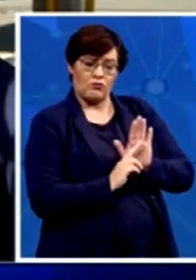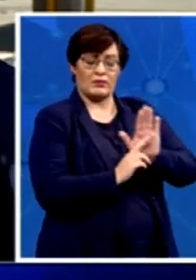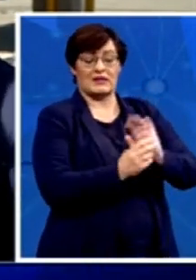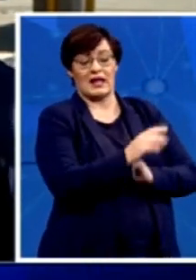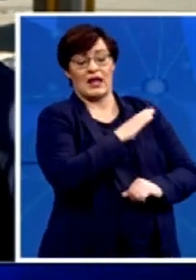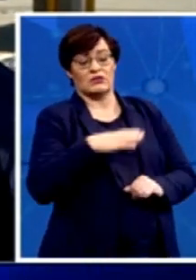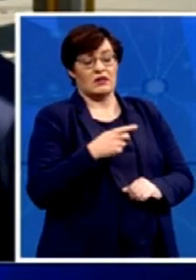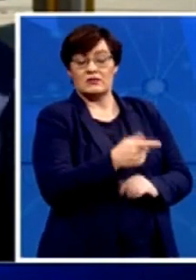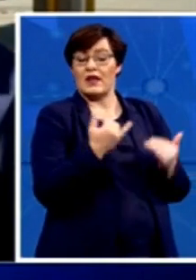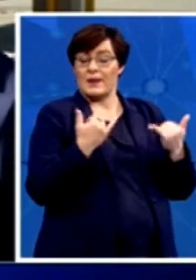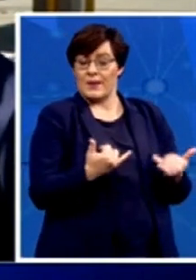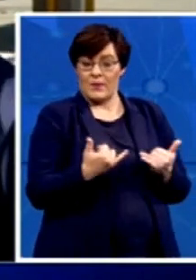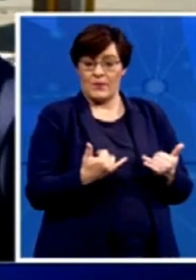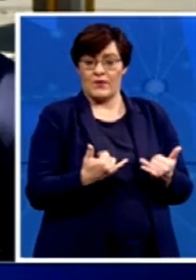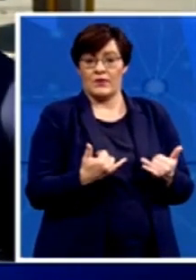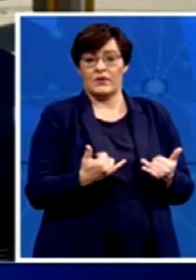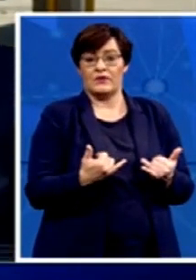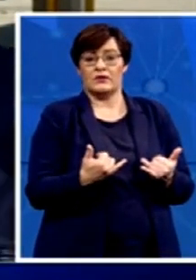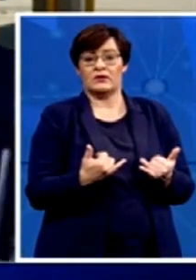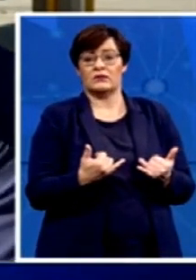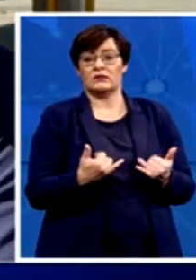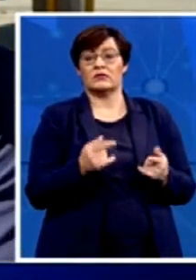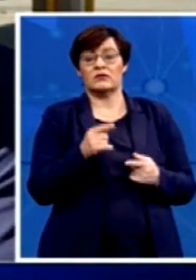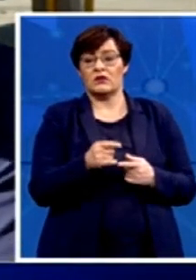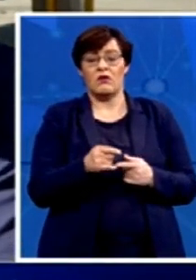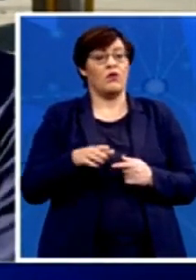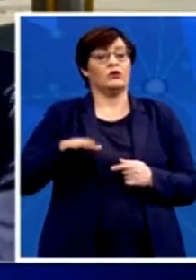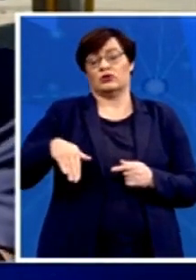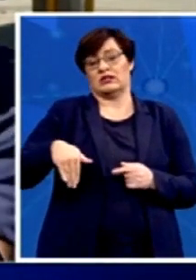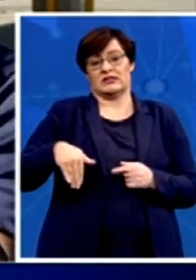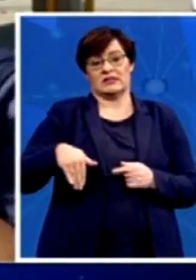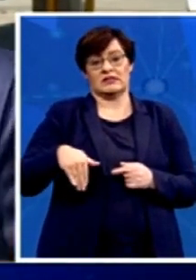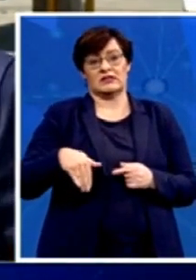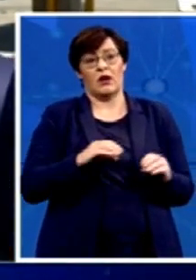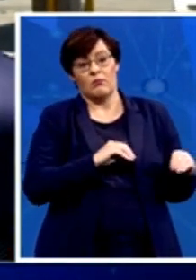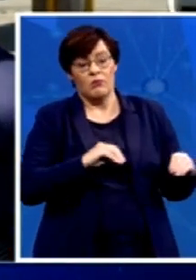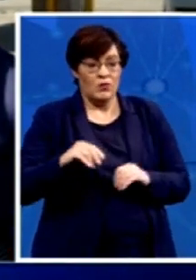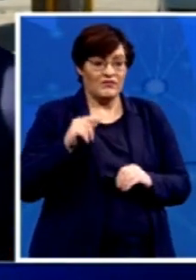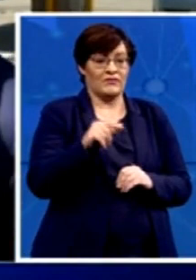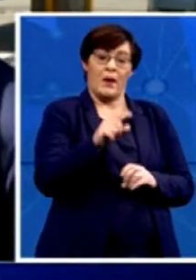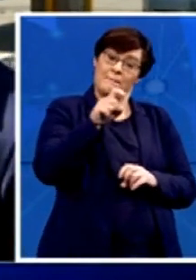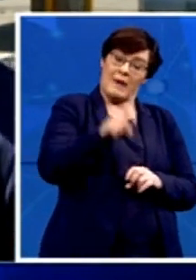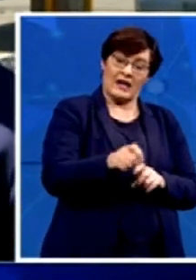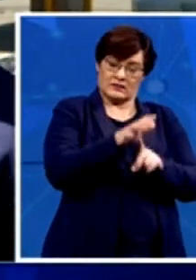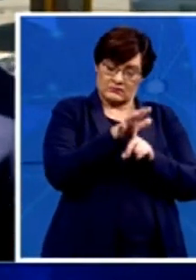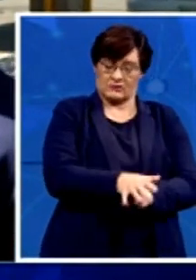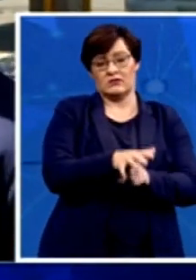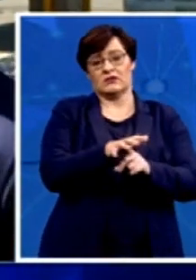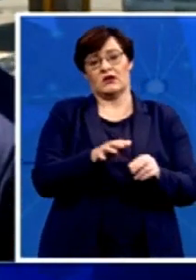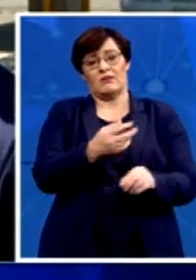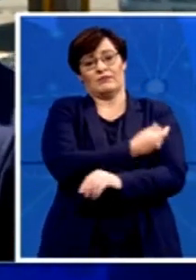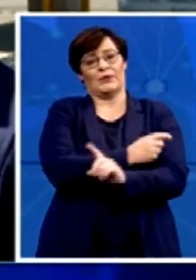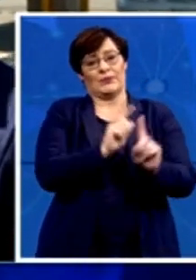not yet ready as an institution. We're not yet at a point where we should move towards mandatory vaccination at the University of the Free State. We should move with persuasive